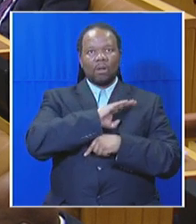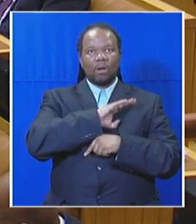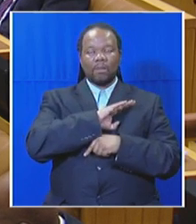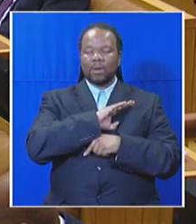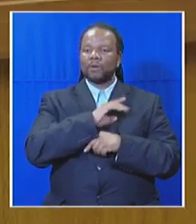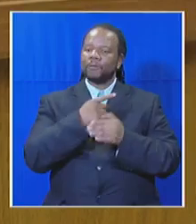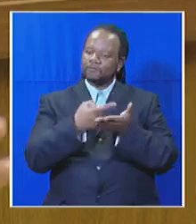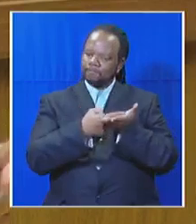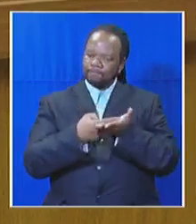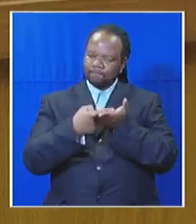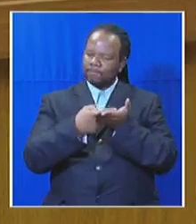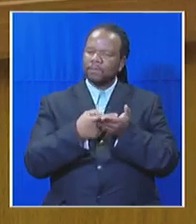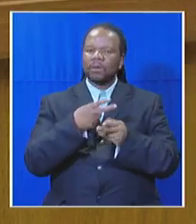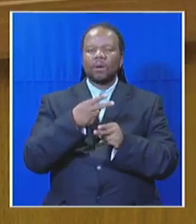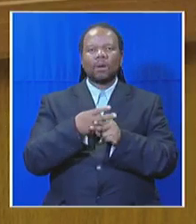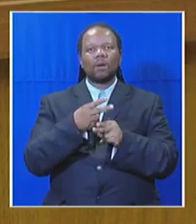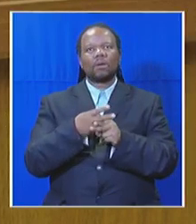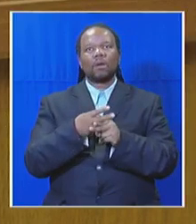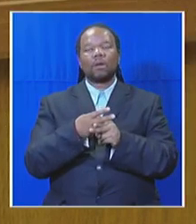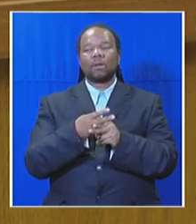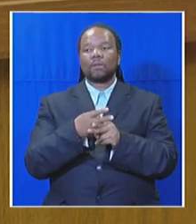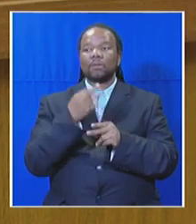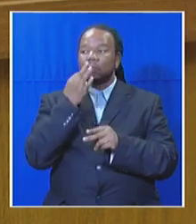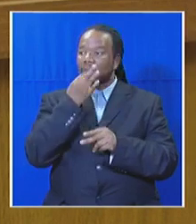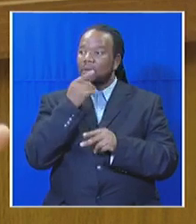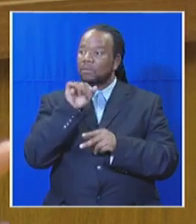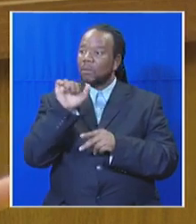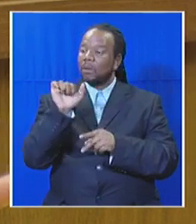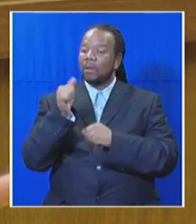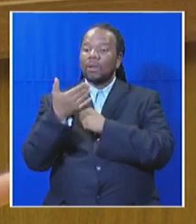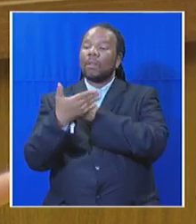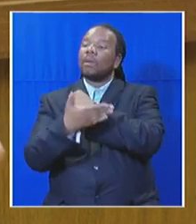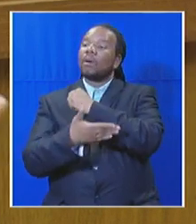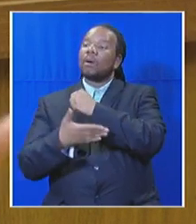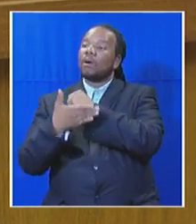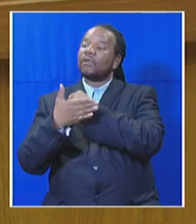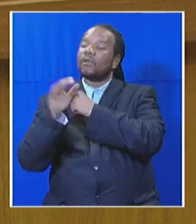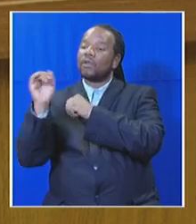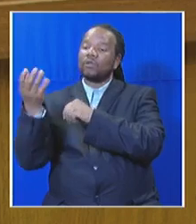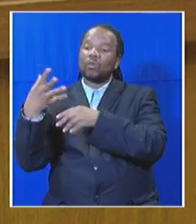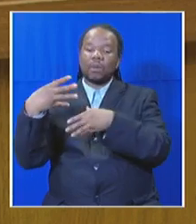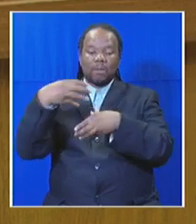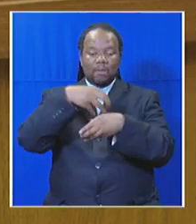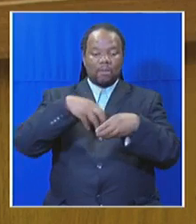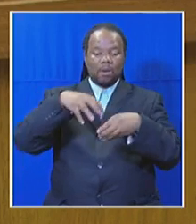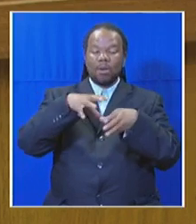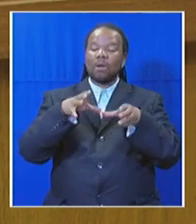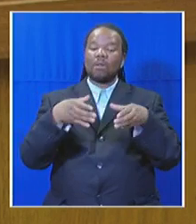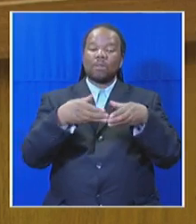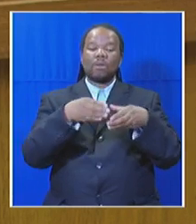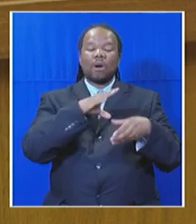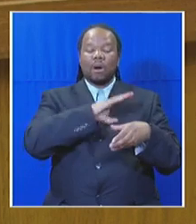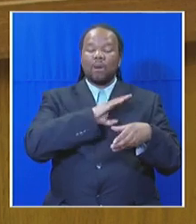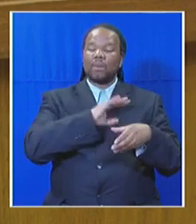and felt that countries that will be members of this force will certainly contribute from their own coffers so that it